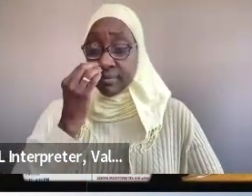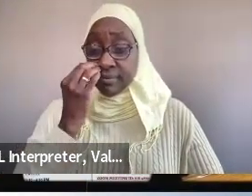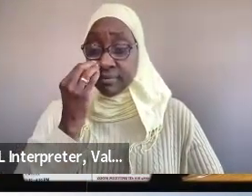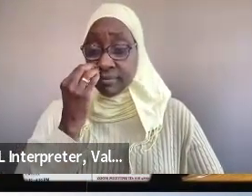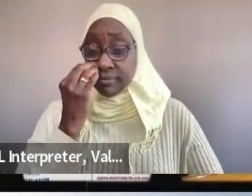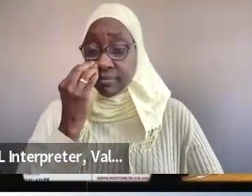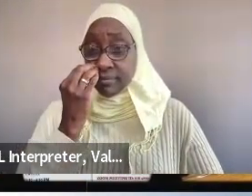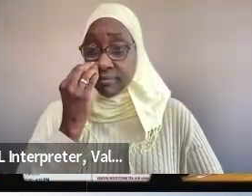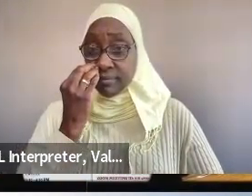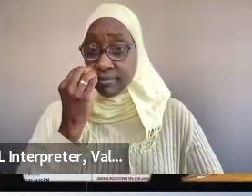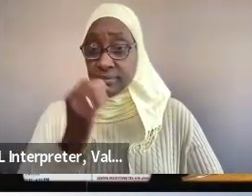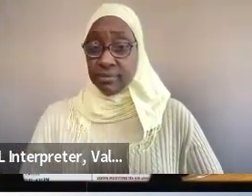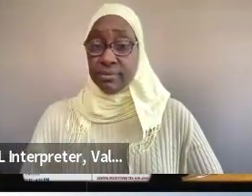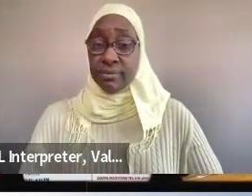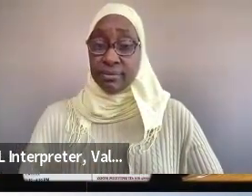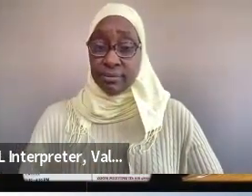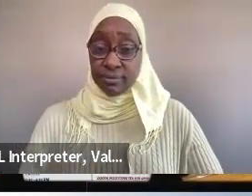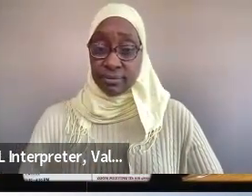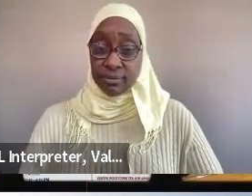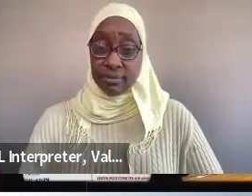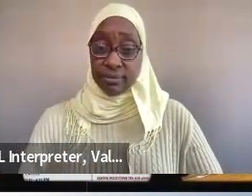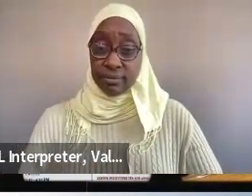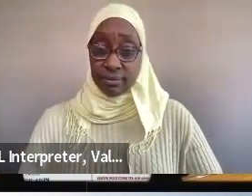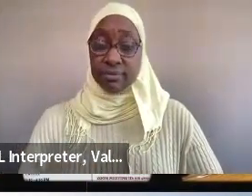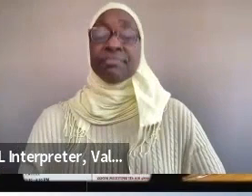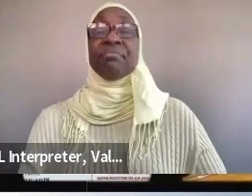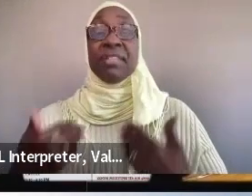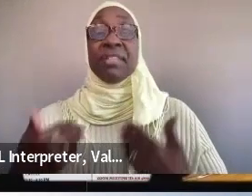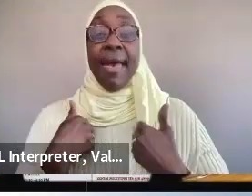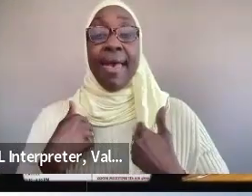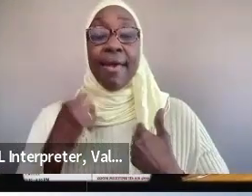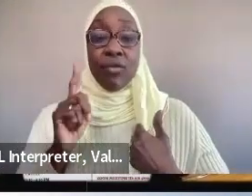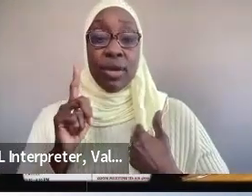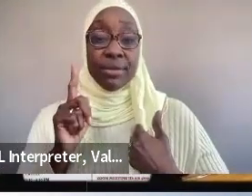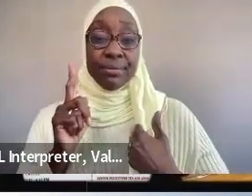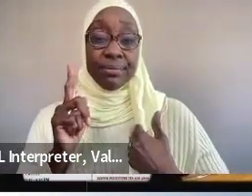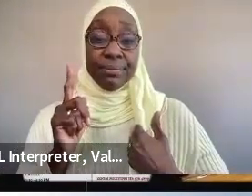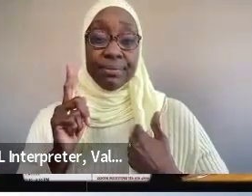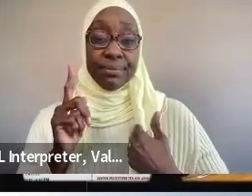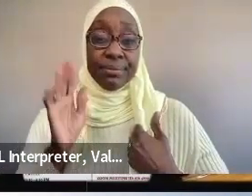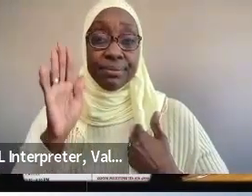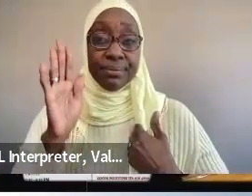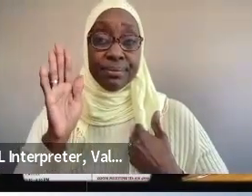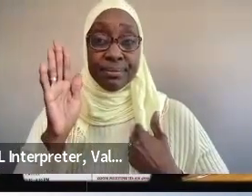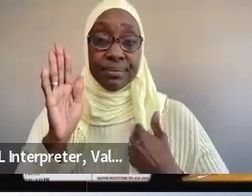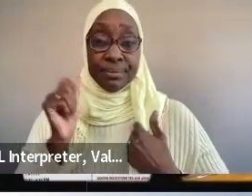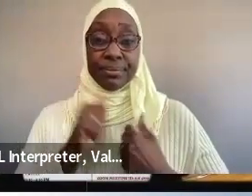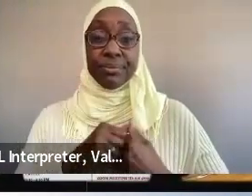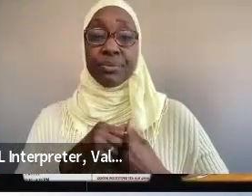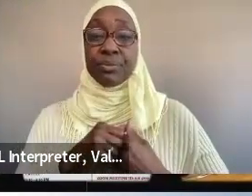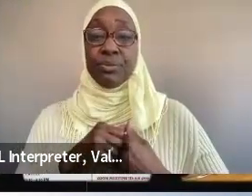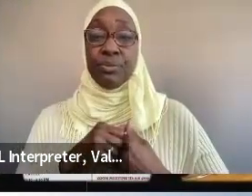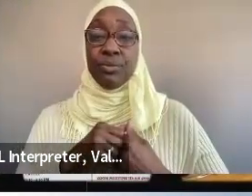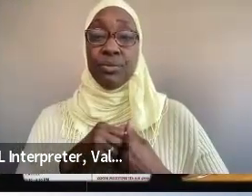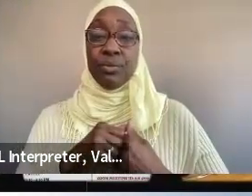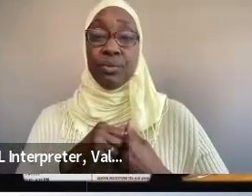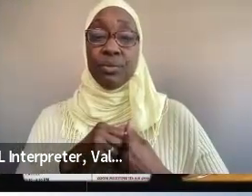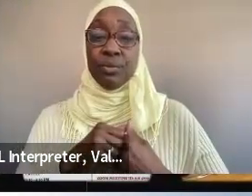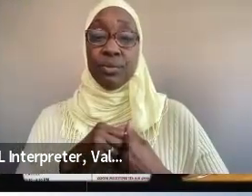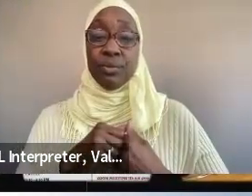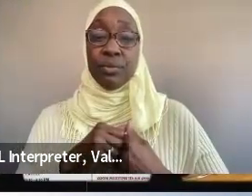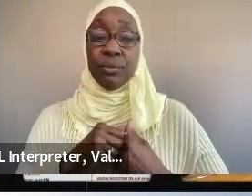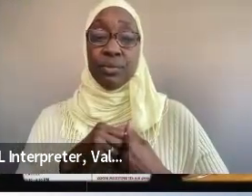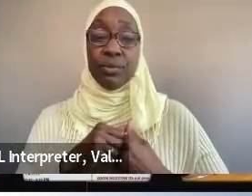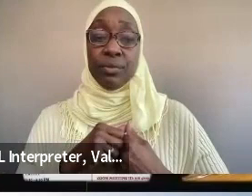I had some questions on the sheet. Oh, I actually have one. So, what are your top, 1 or